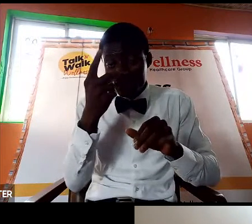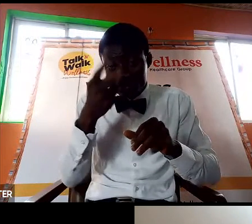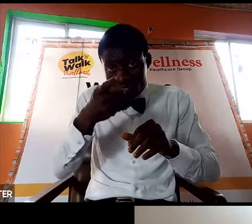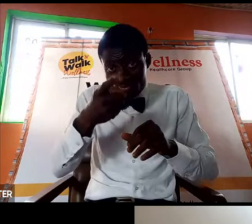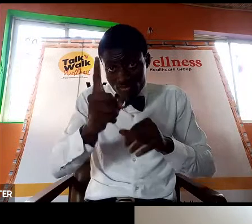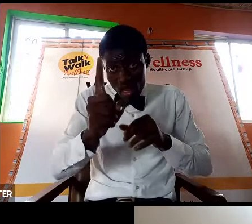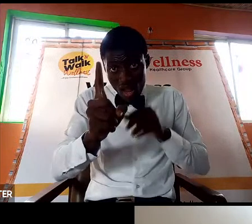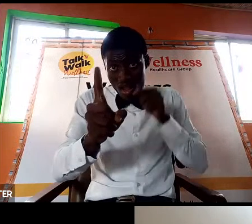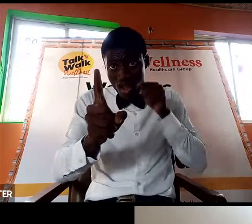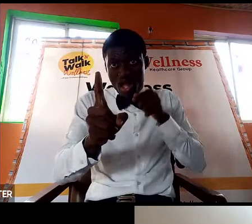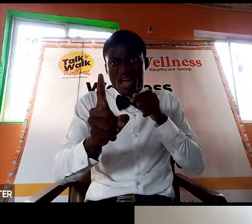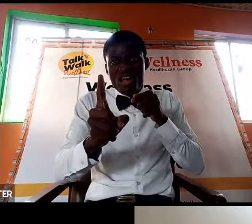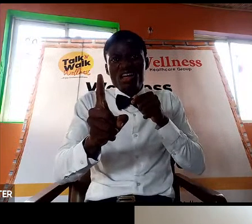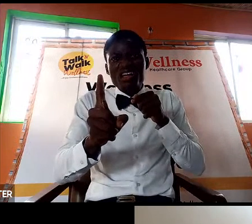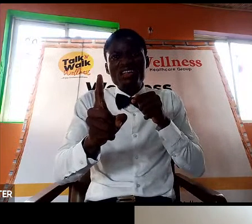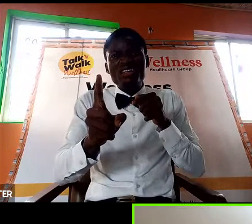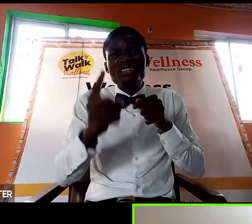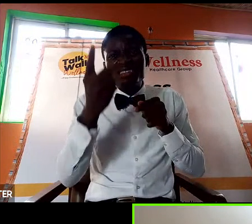fulfillment?